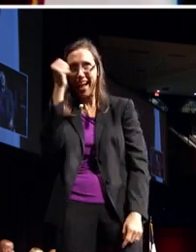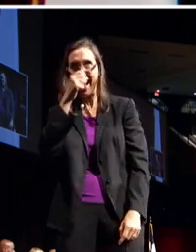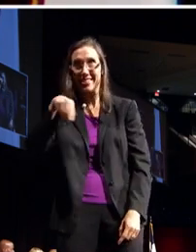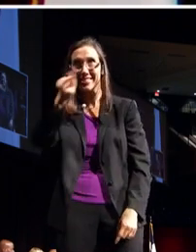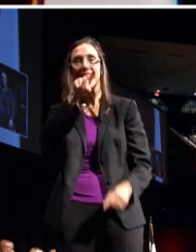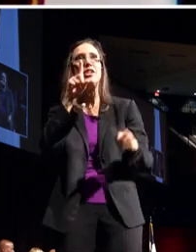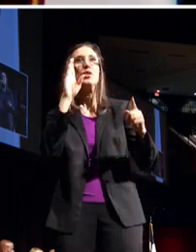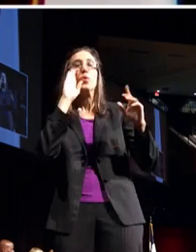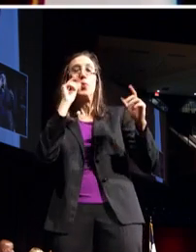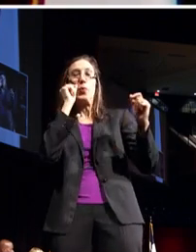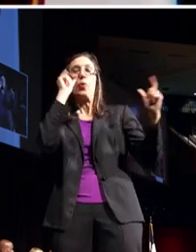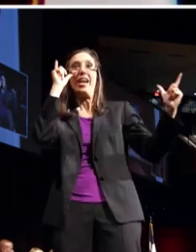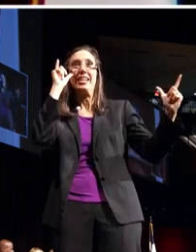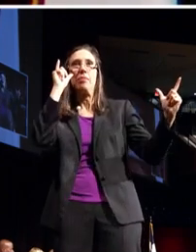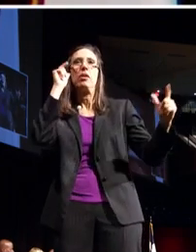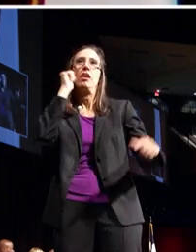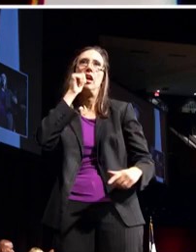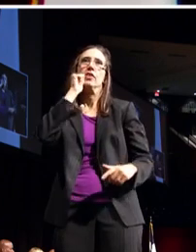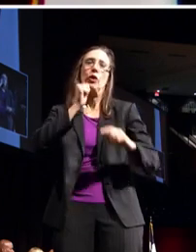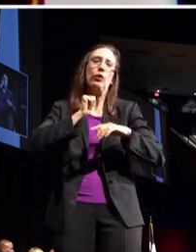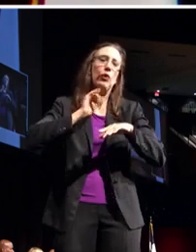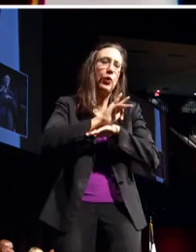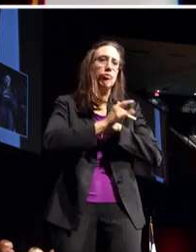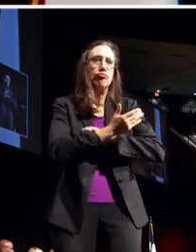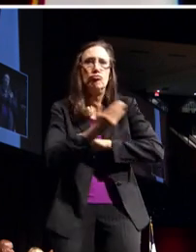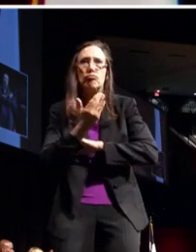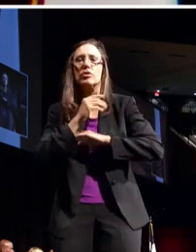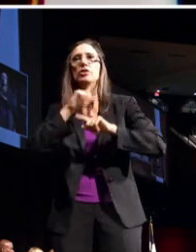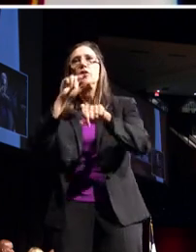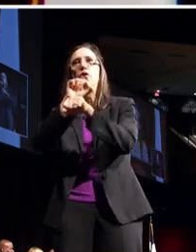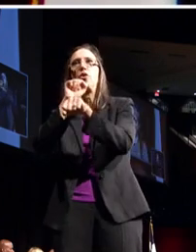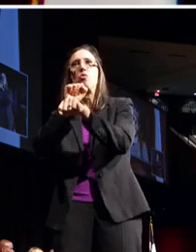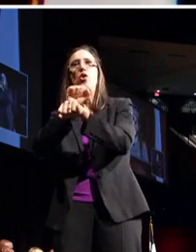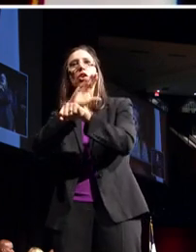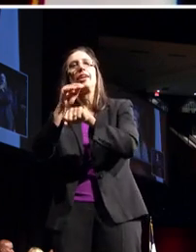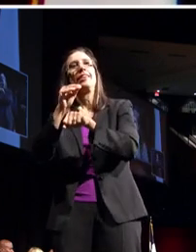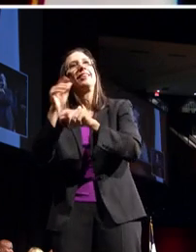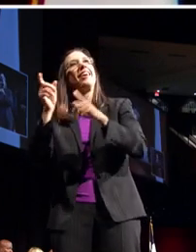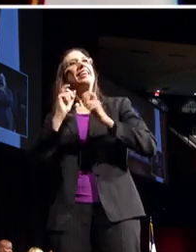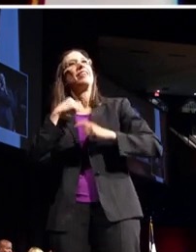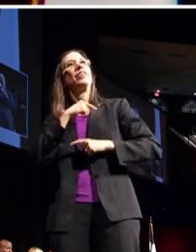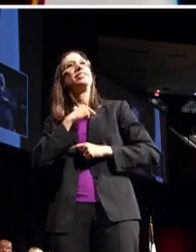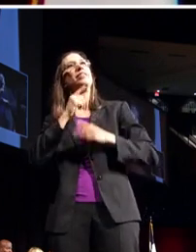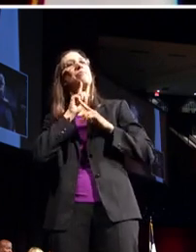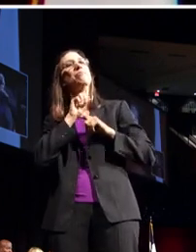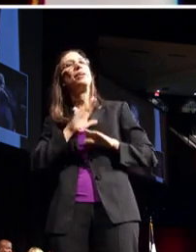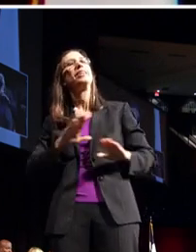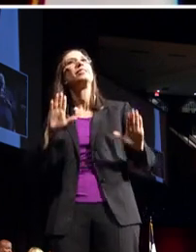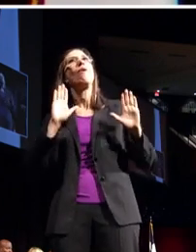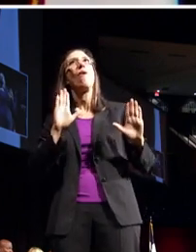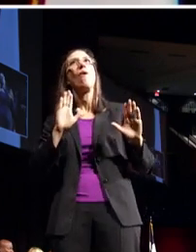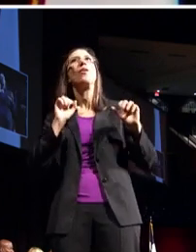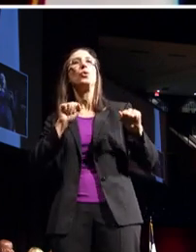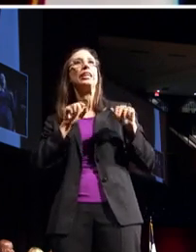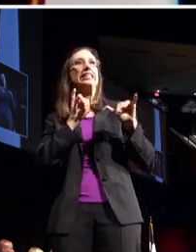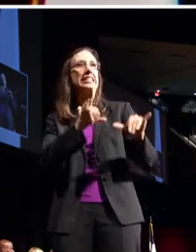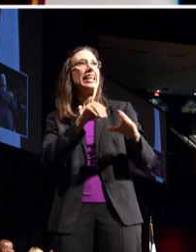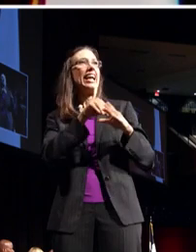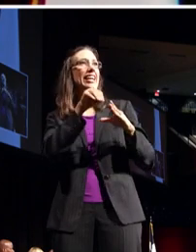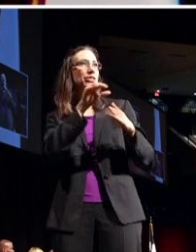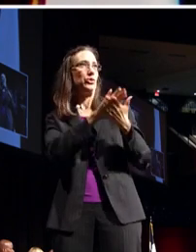You would wake up day by day early in the morning to go to work and give us peace in mind that we can keep it 100 in school.